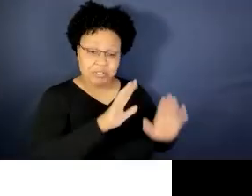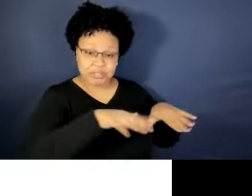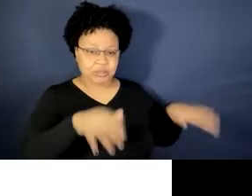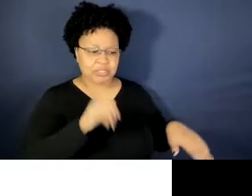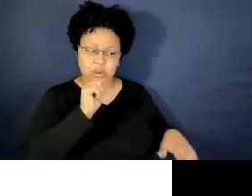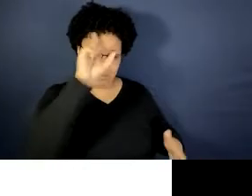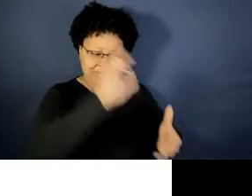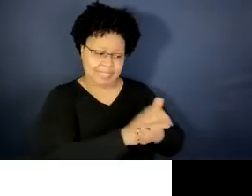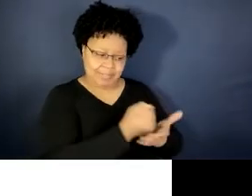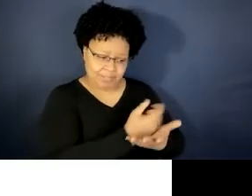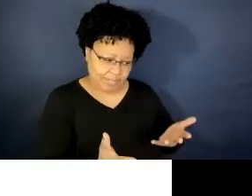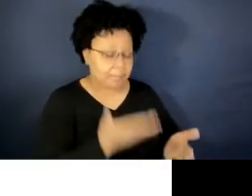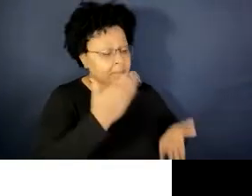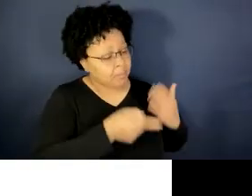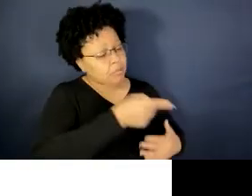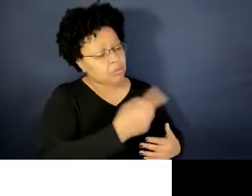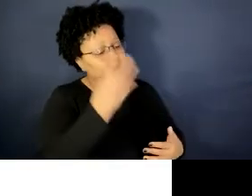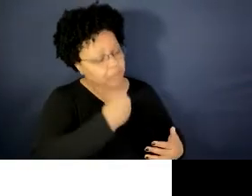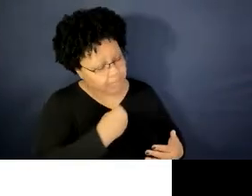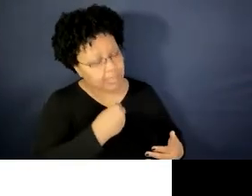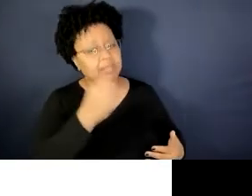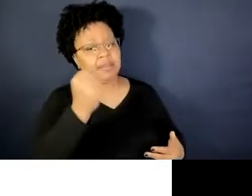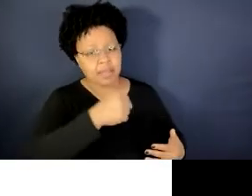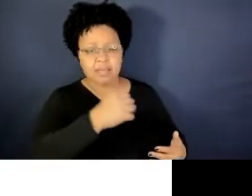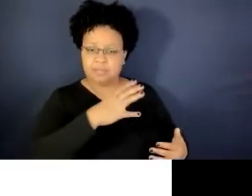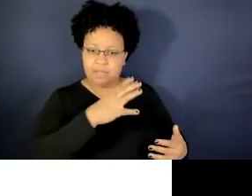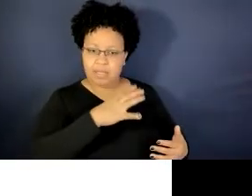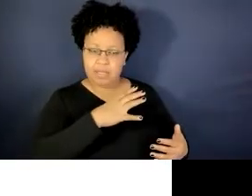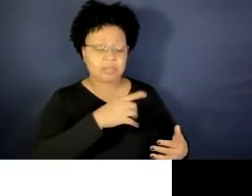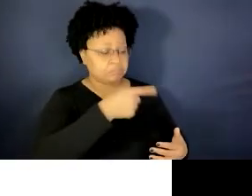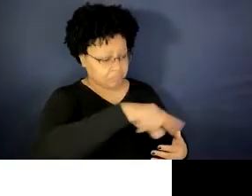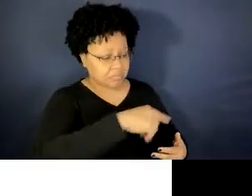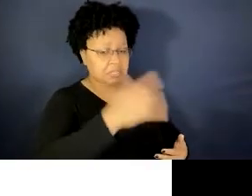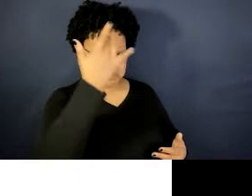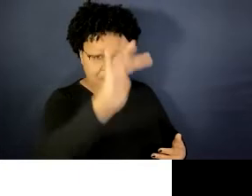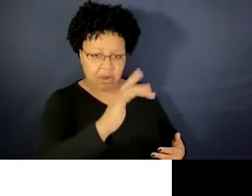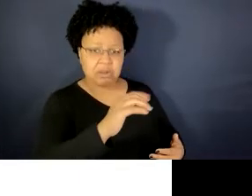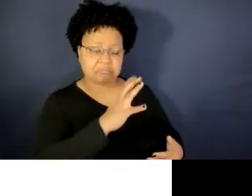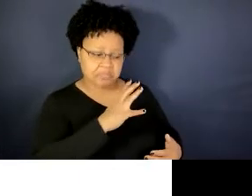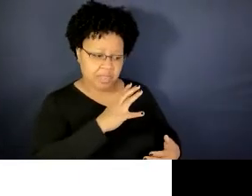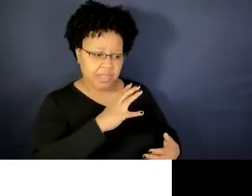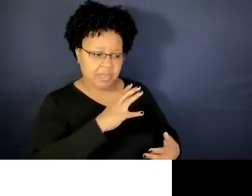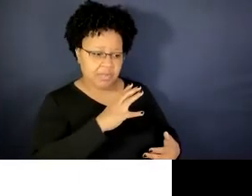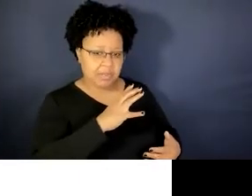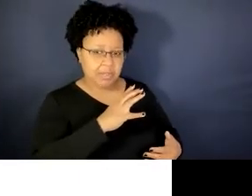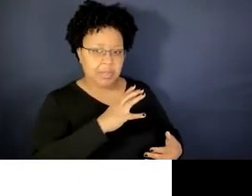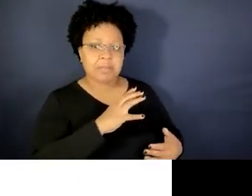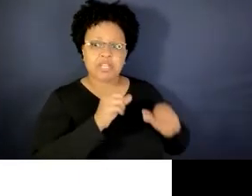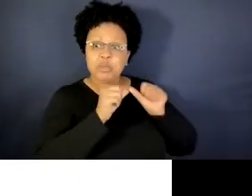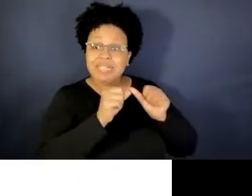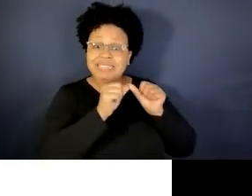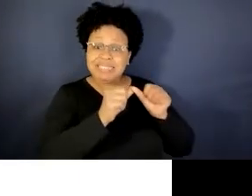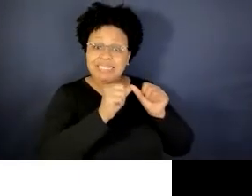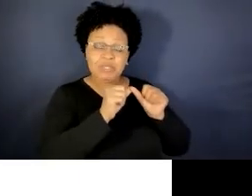They may be pretty. Yeah, and that's fine. They may be smart, but don't you continue to tell them that